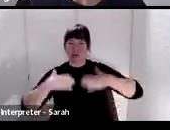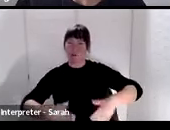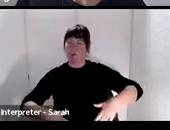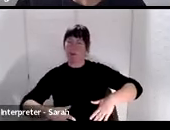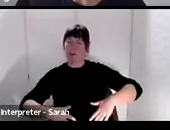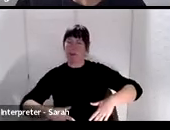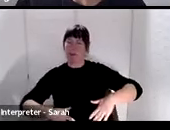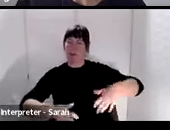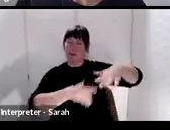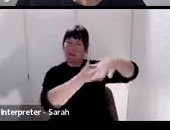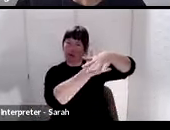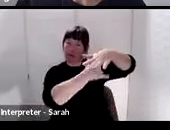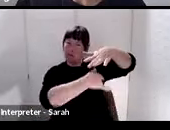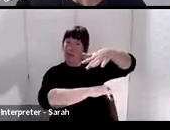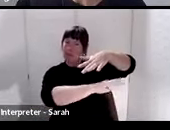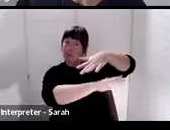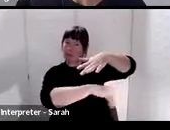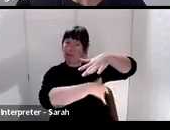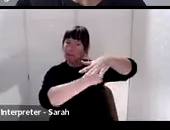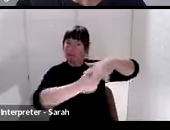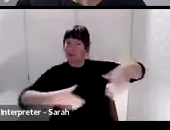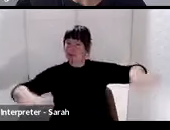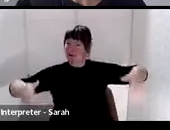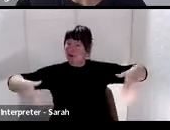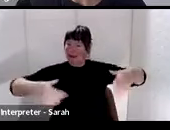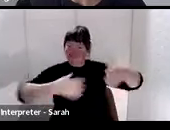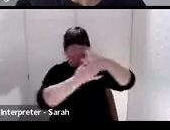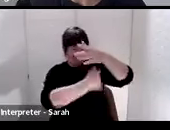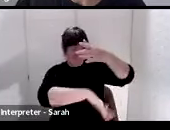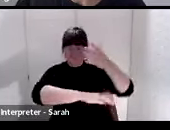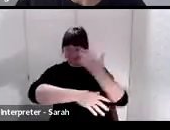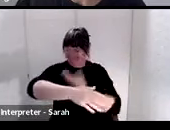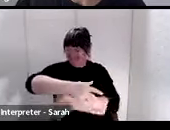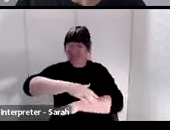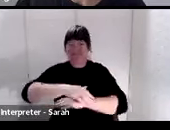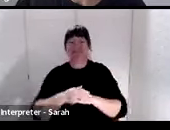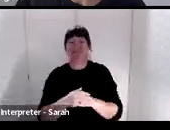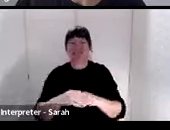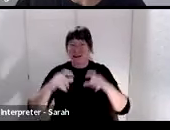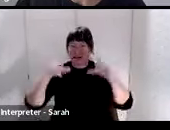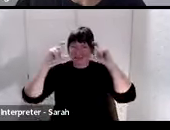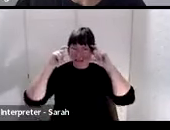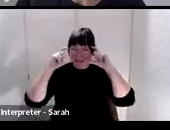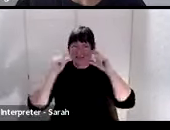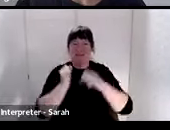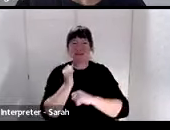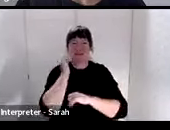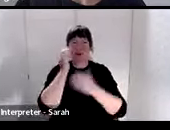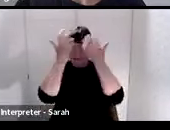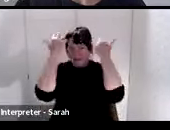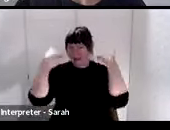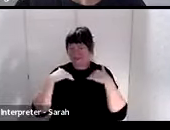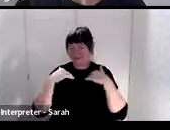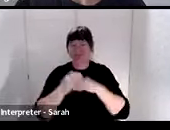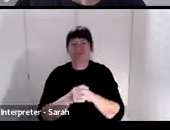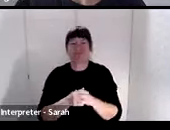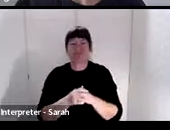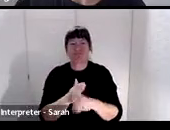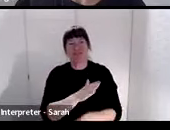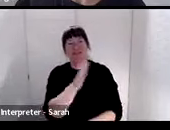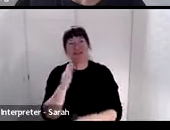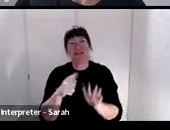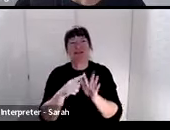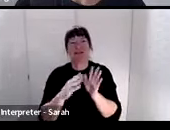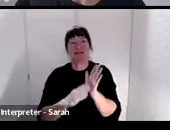with flappy wing arms, and I have glasses and blonde hair.